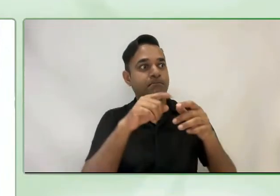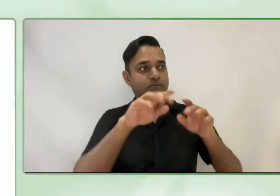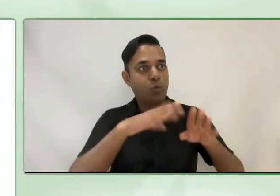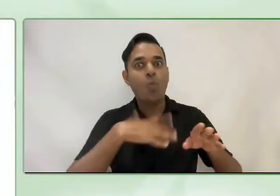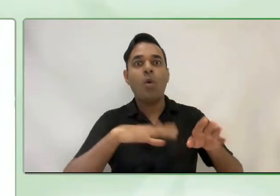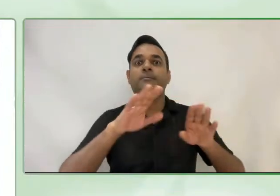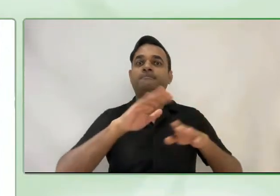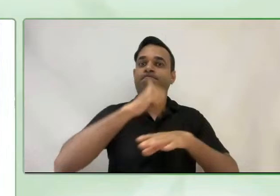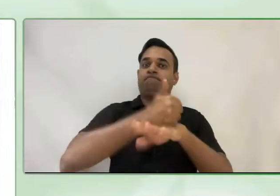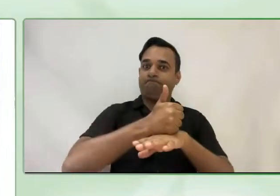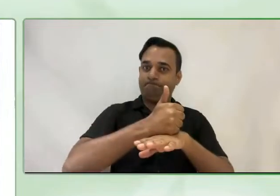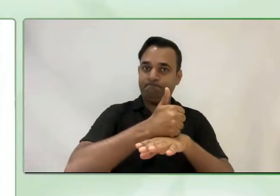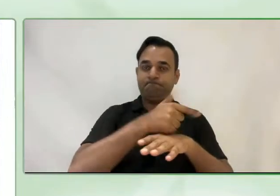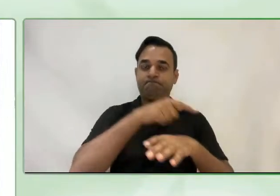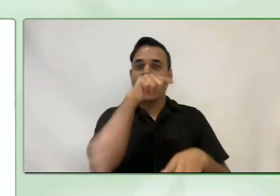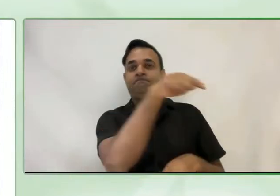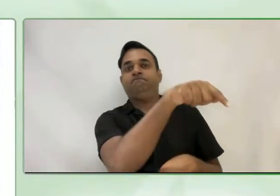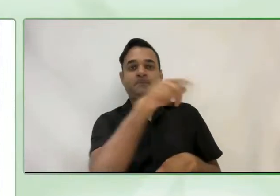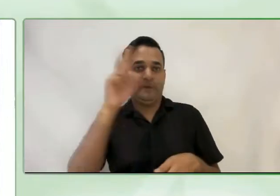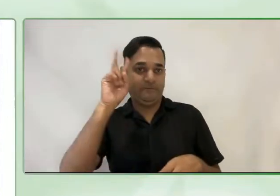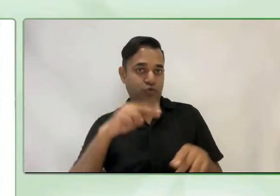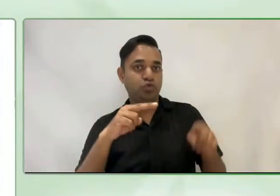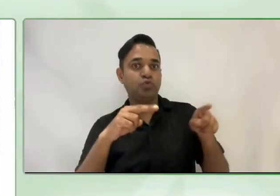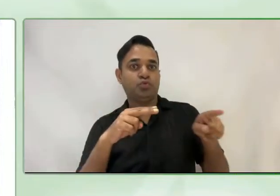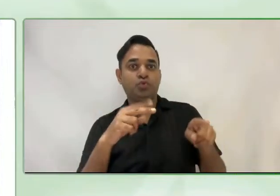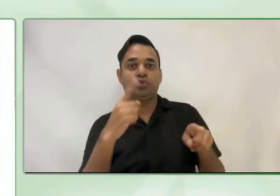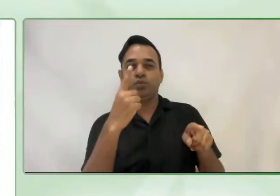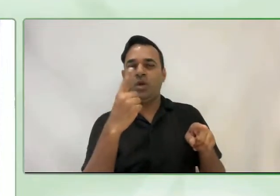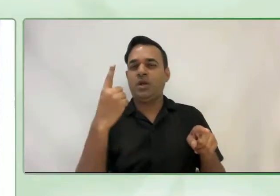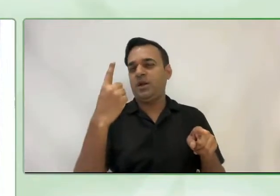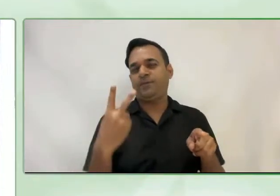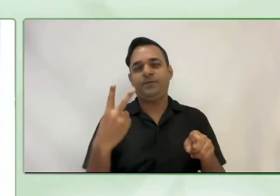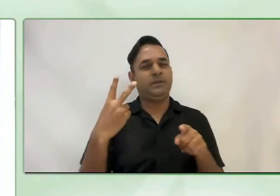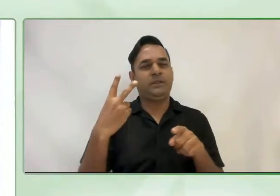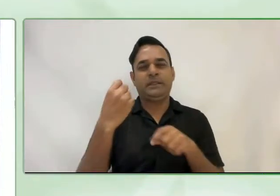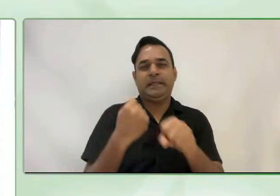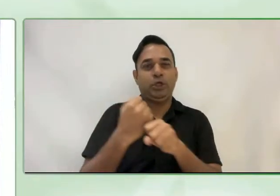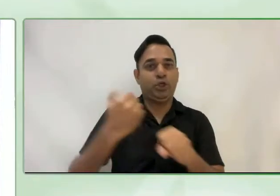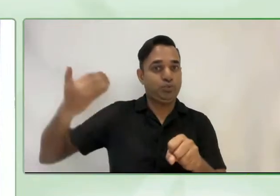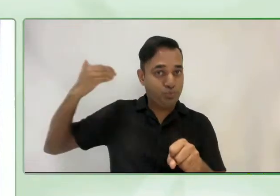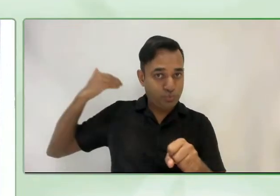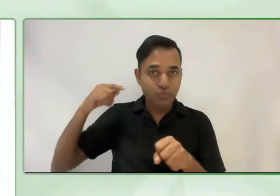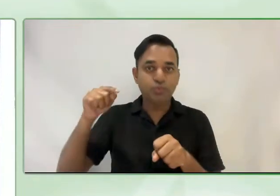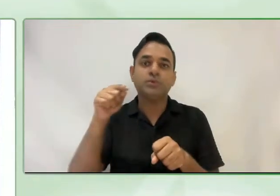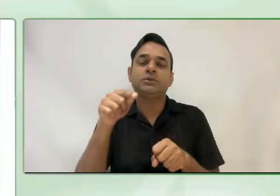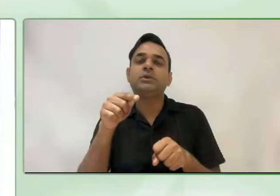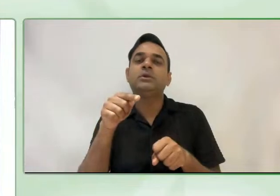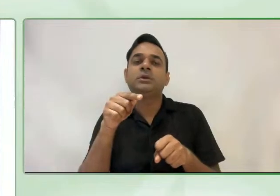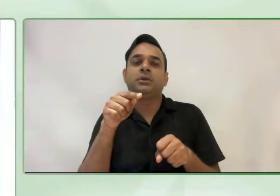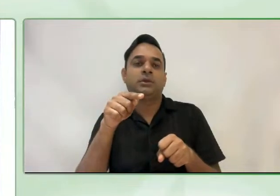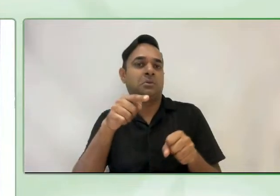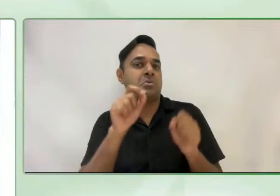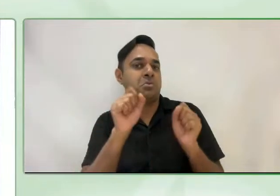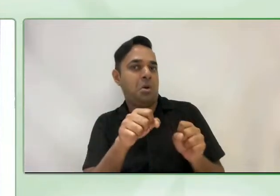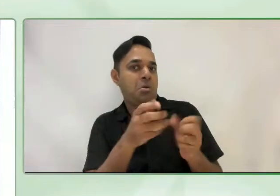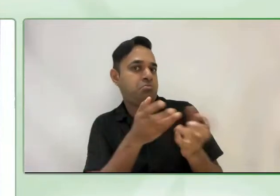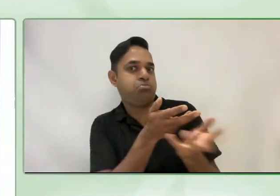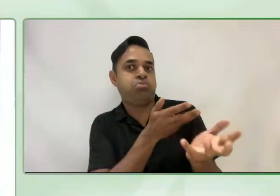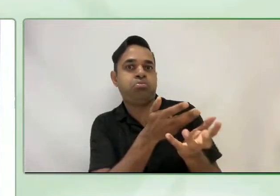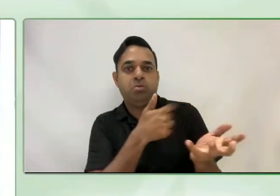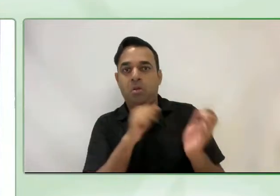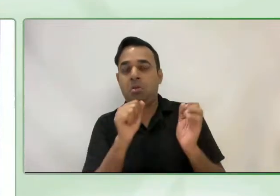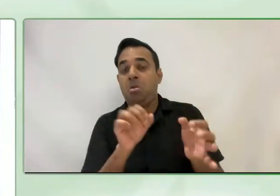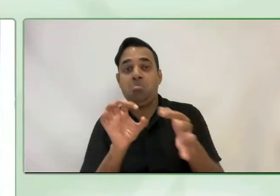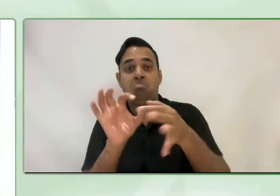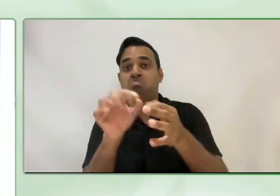them. I can connect you with anybody you like. Just approach me and ask me, and we